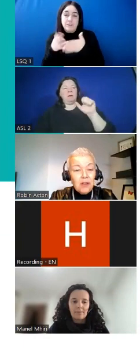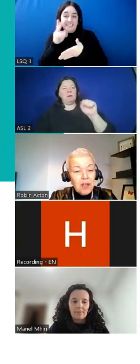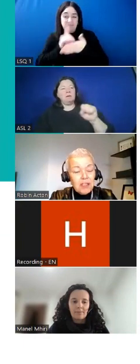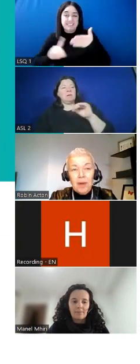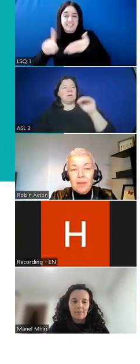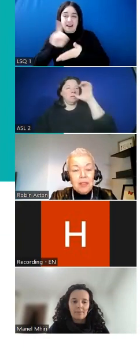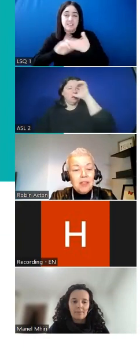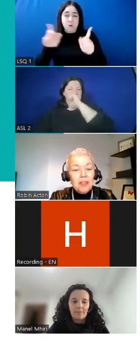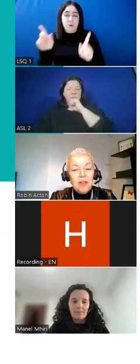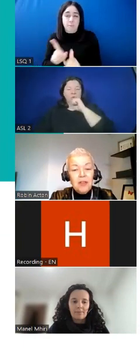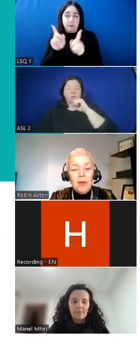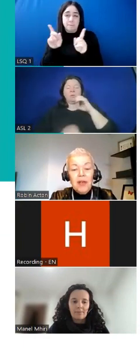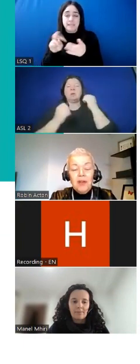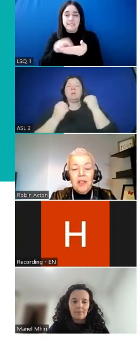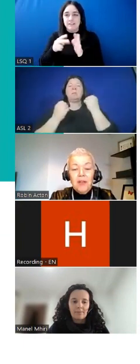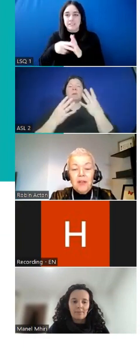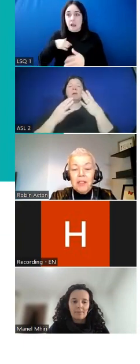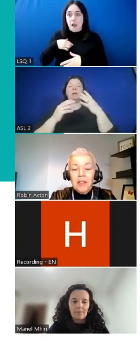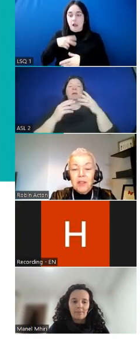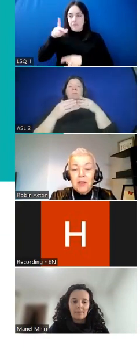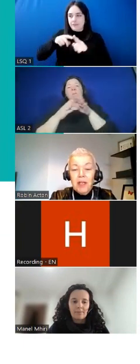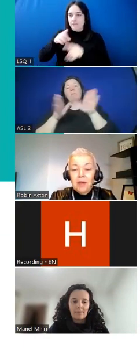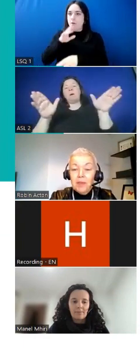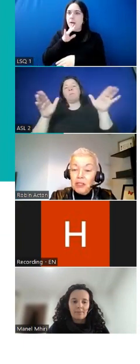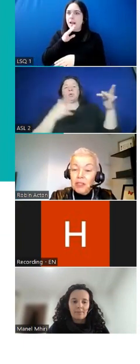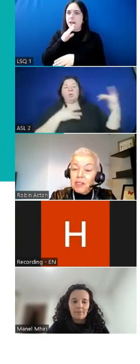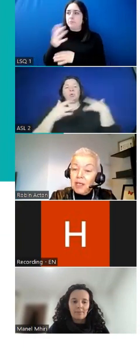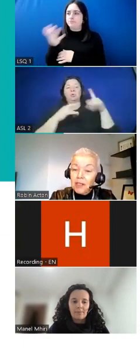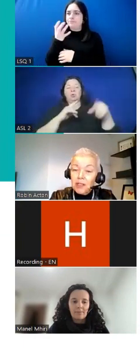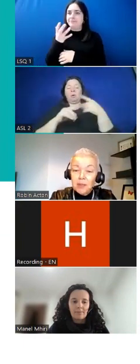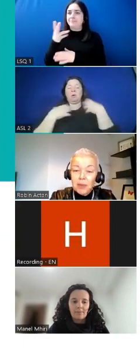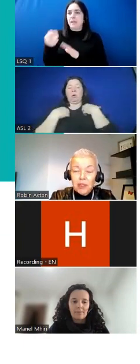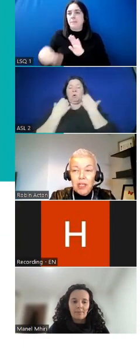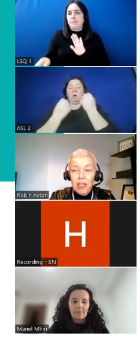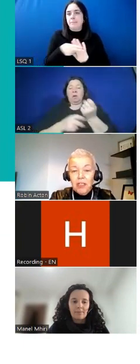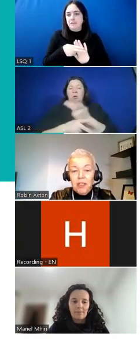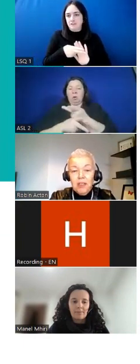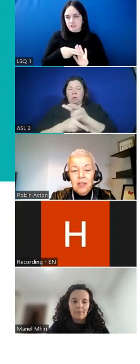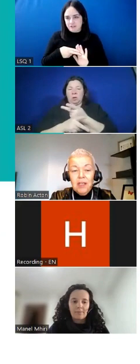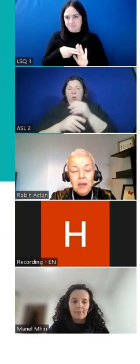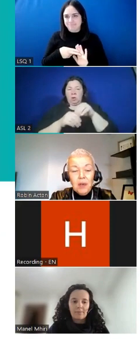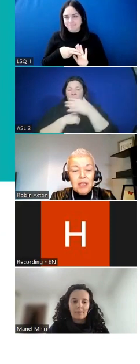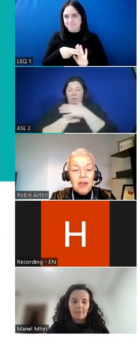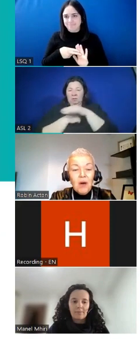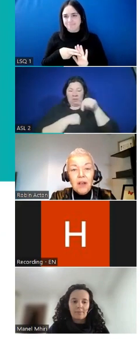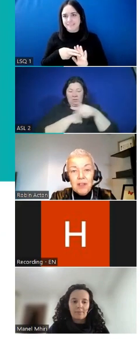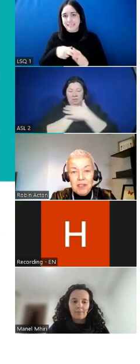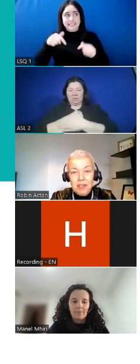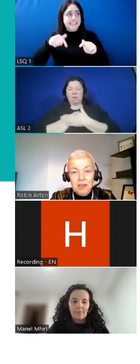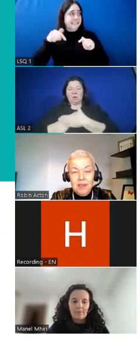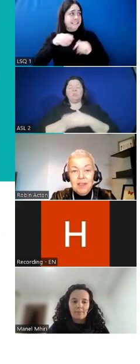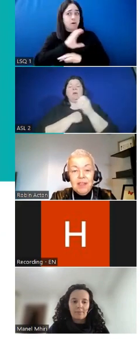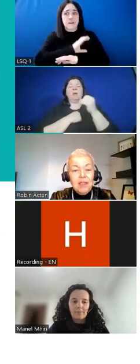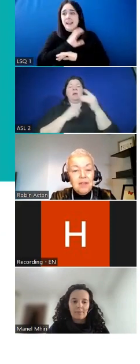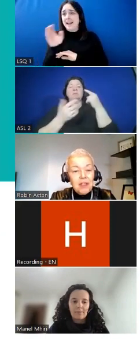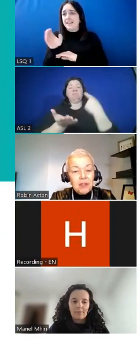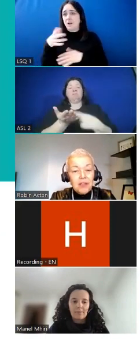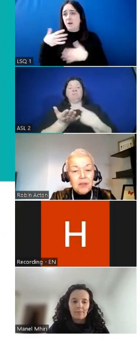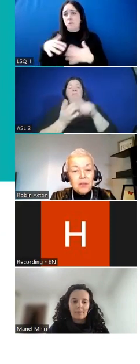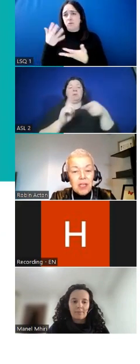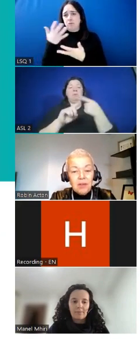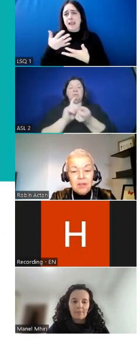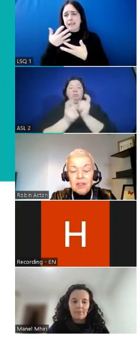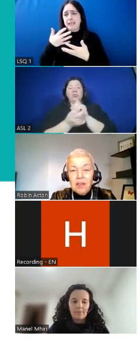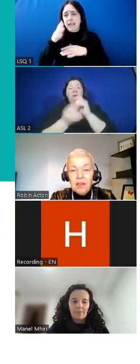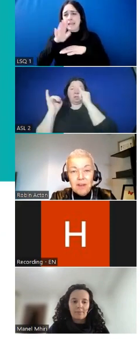There is lots of public concern about healthcare in this country and much discussion about change. It will take all of us,